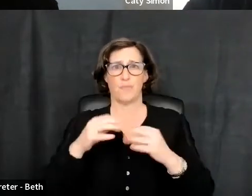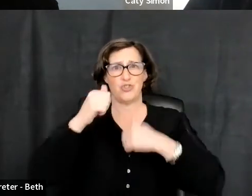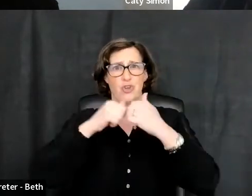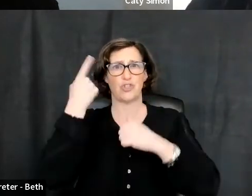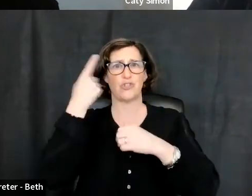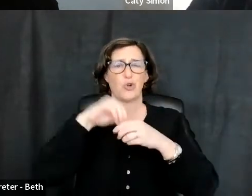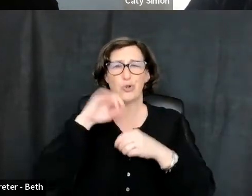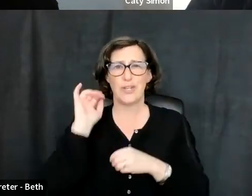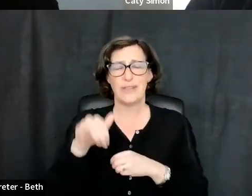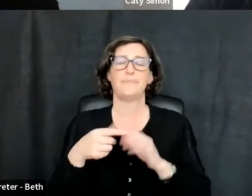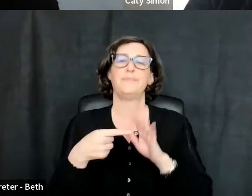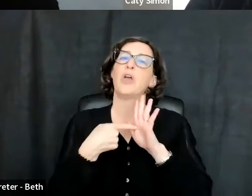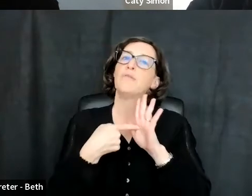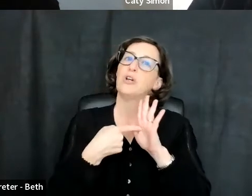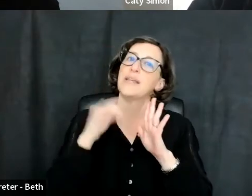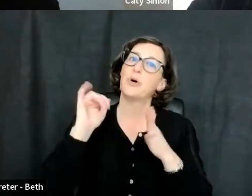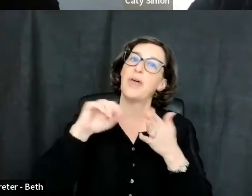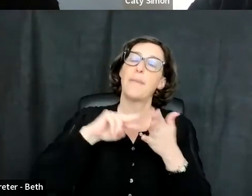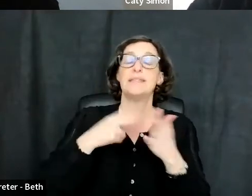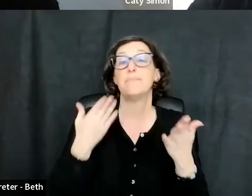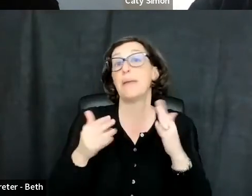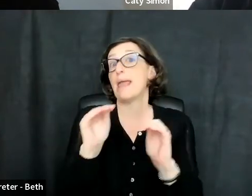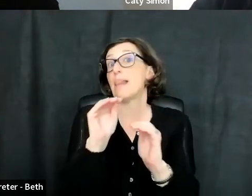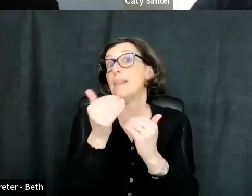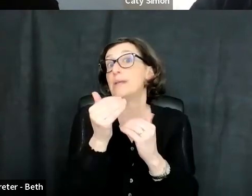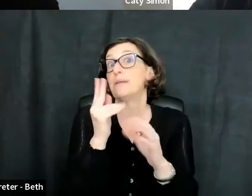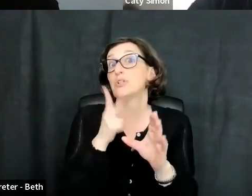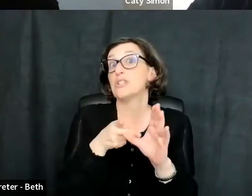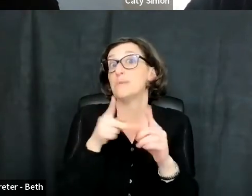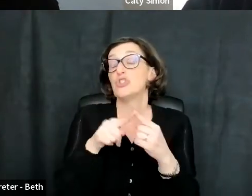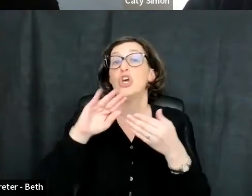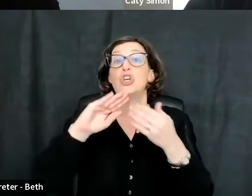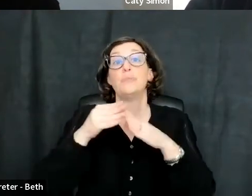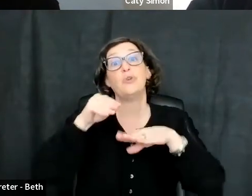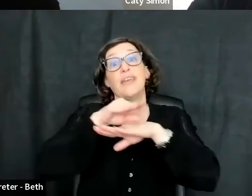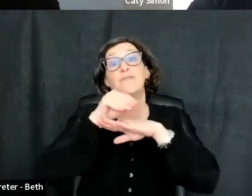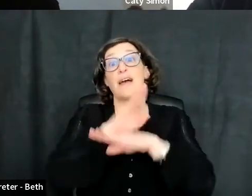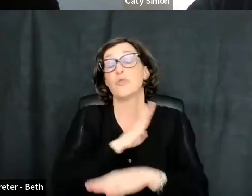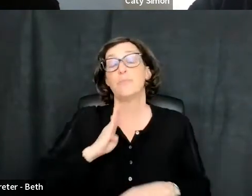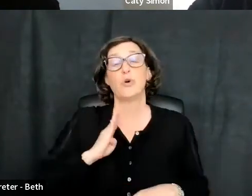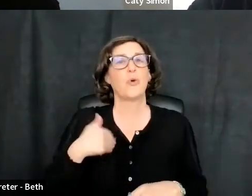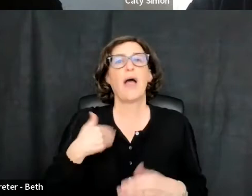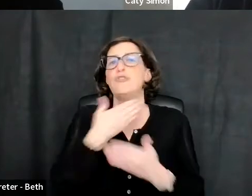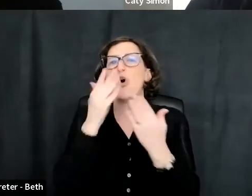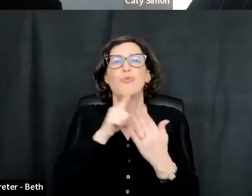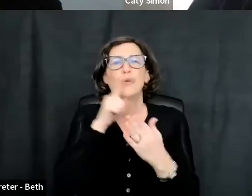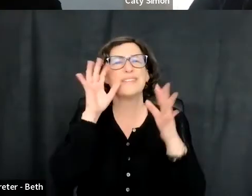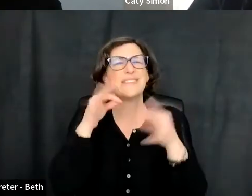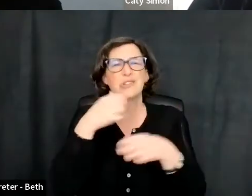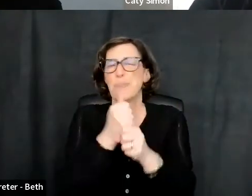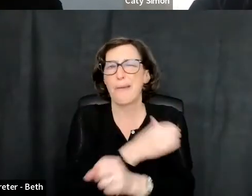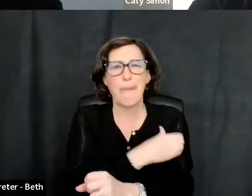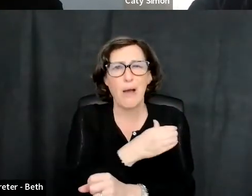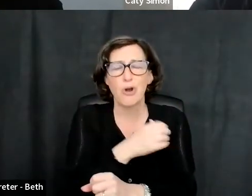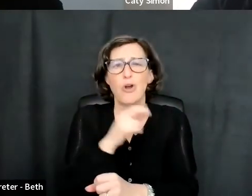And so, for instance, that might mean limiting participation to community advisory boards who have no real decision-making power or really even